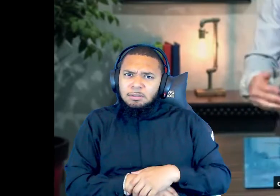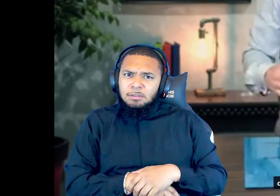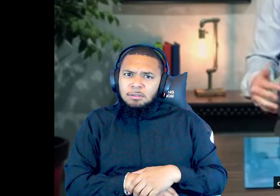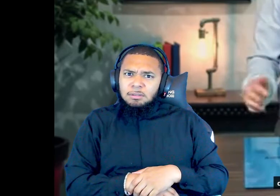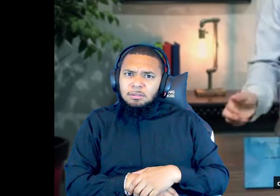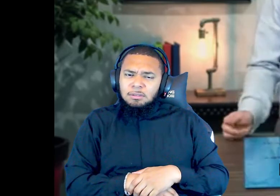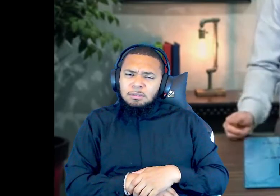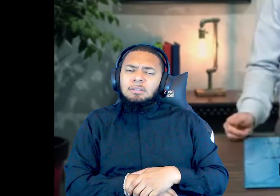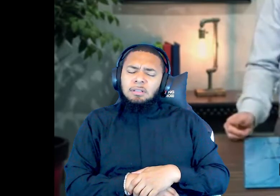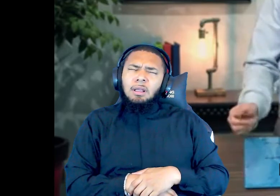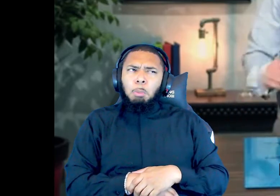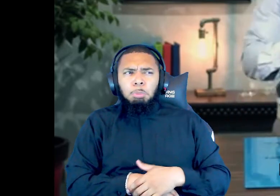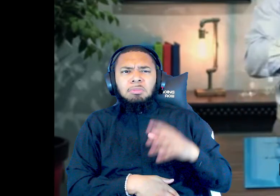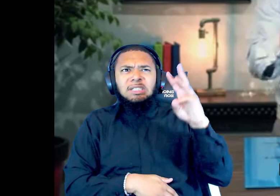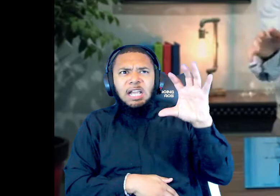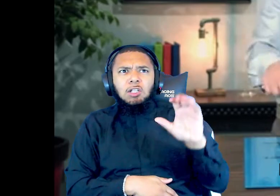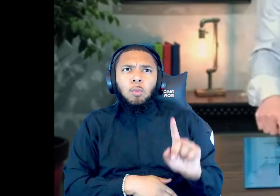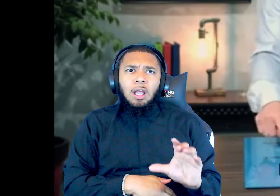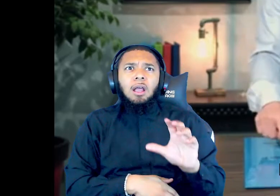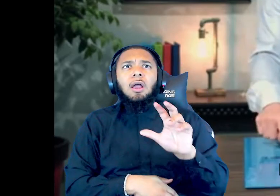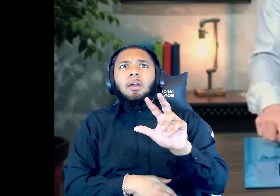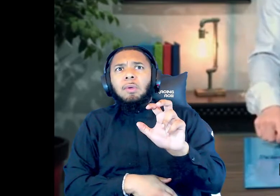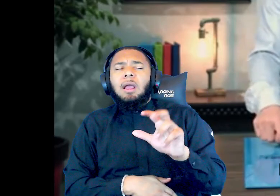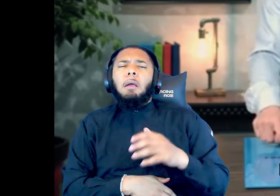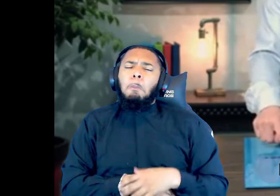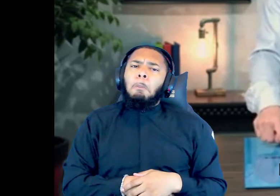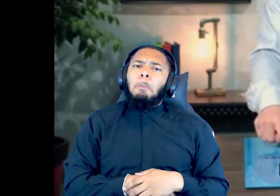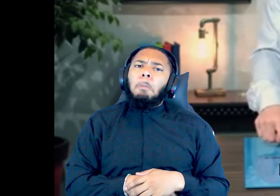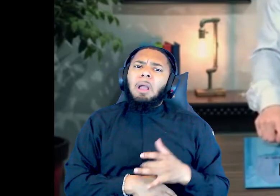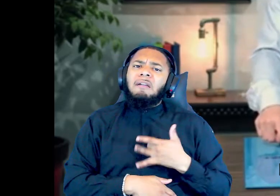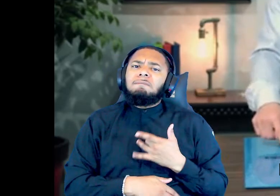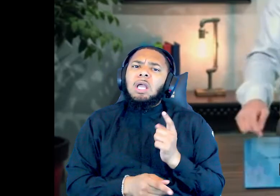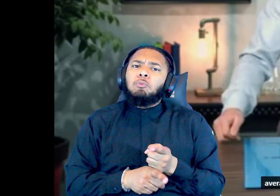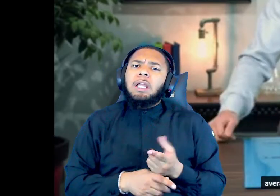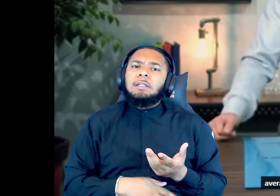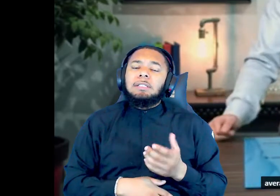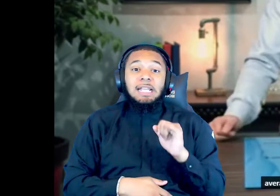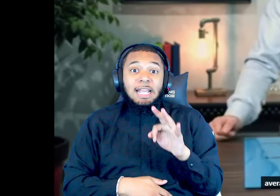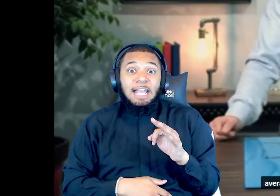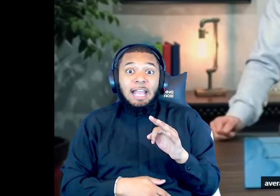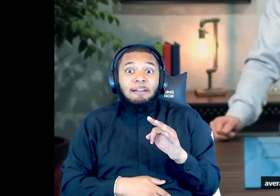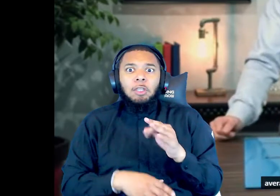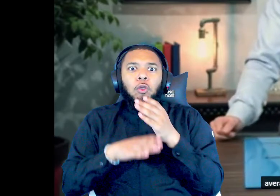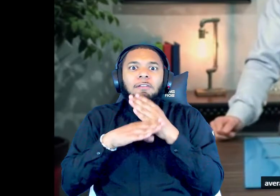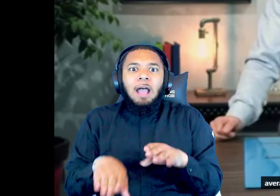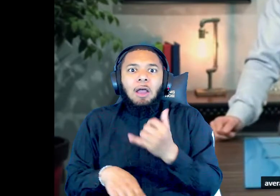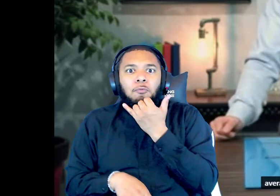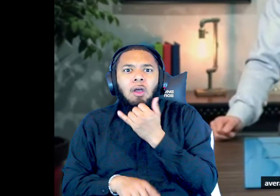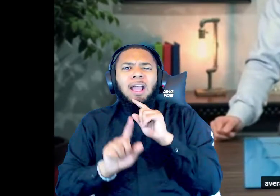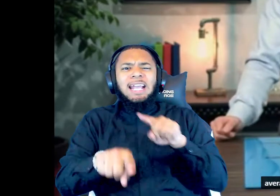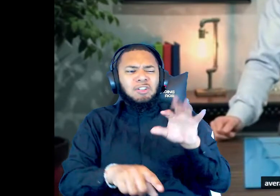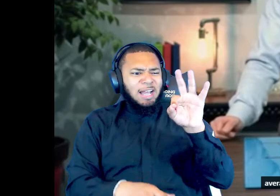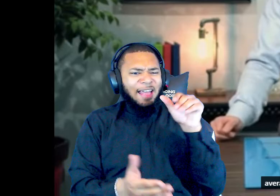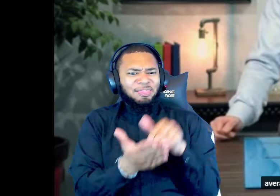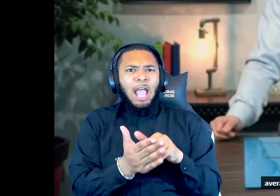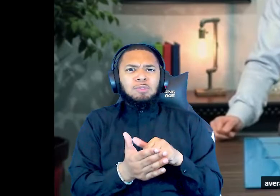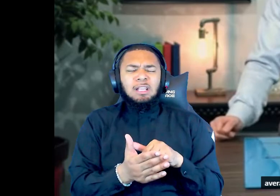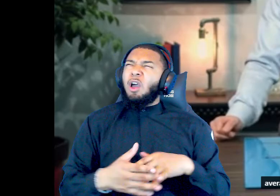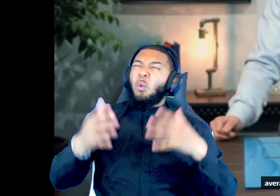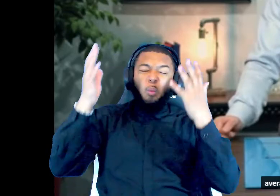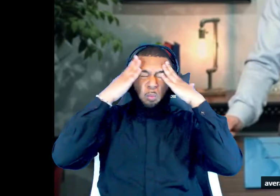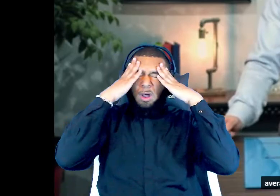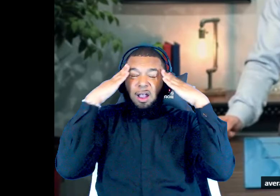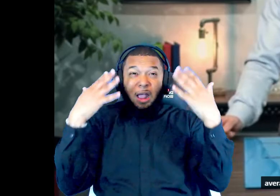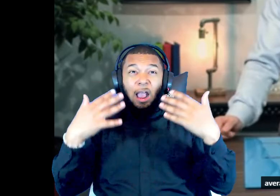Yeah, that feels about right. If you get some number, like if you forget to divide it and you get 9,000, you'd be like, I had a